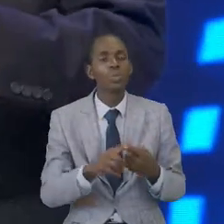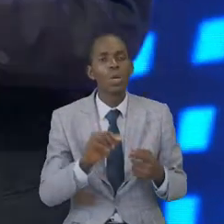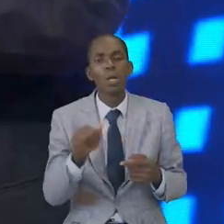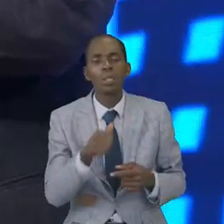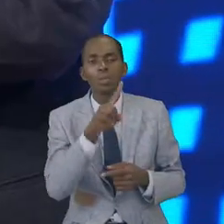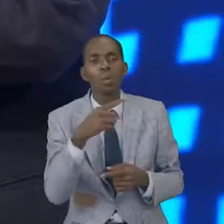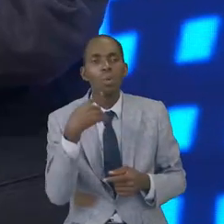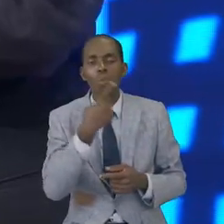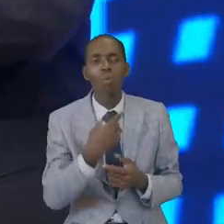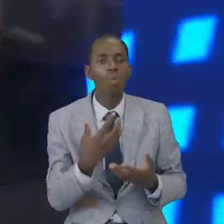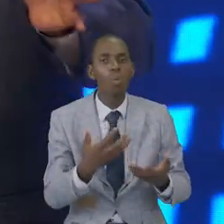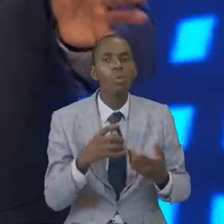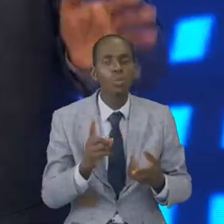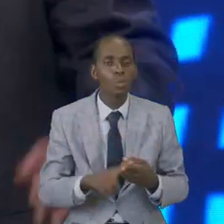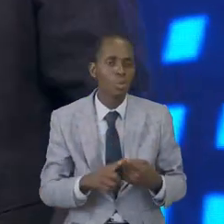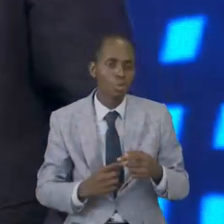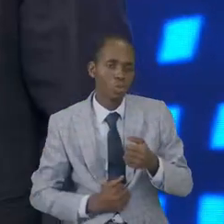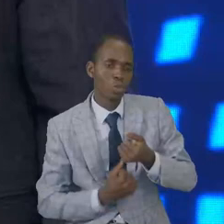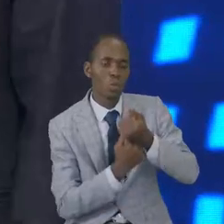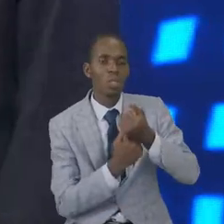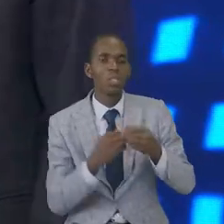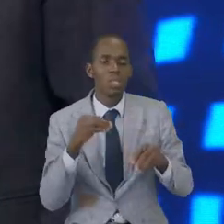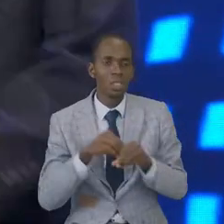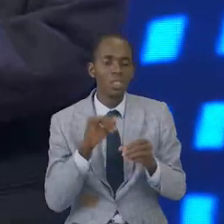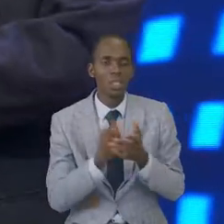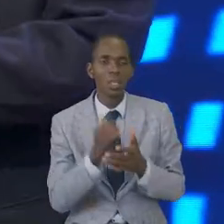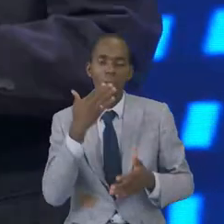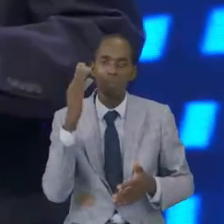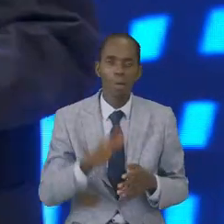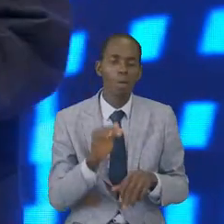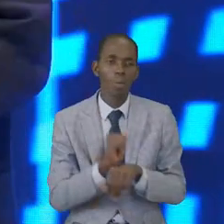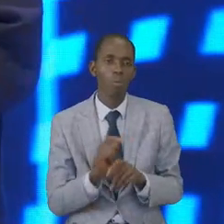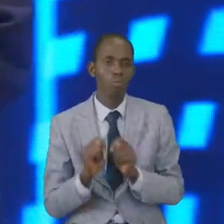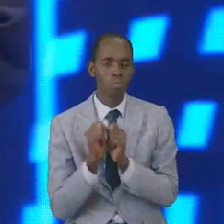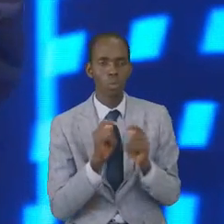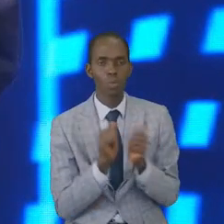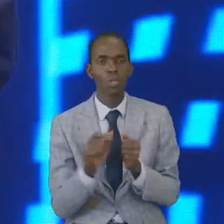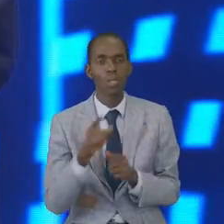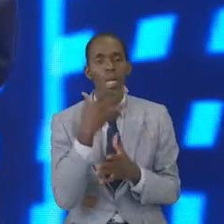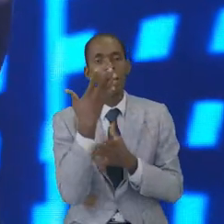to be an accomplice in that evil of them. Hands that